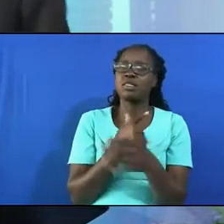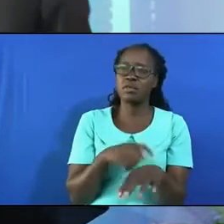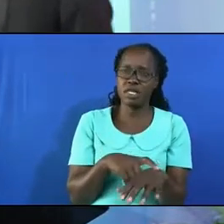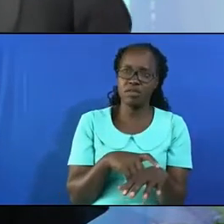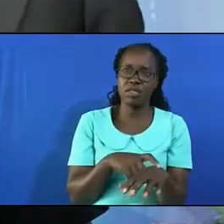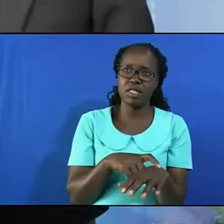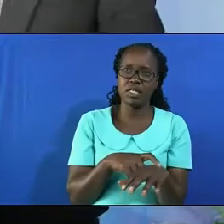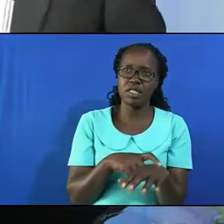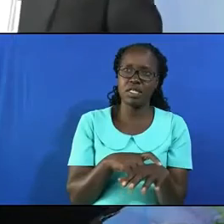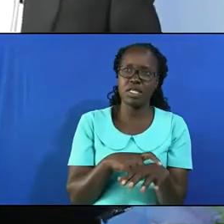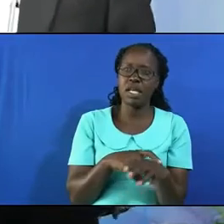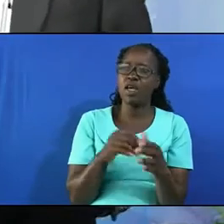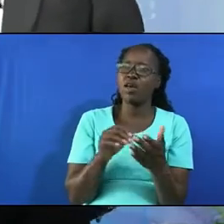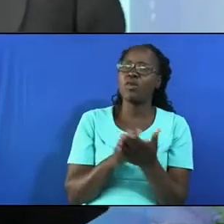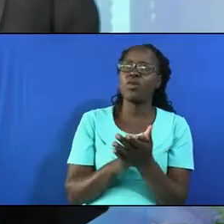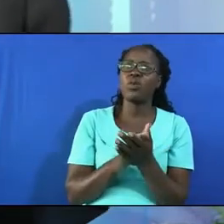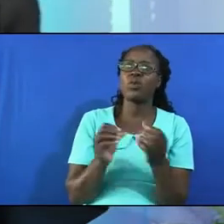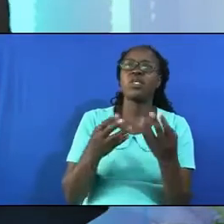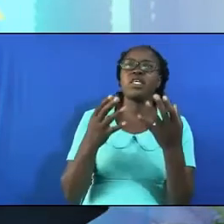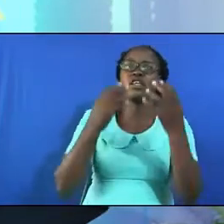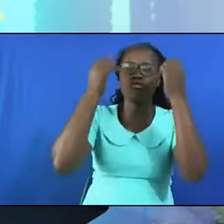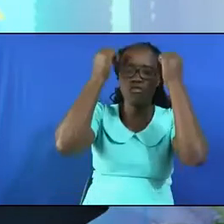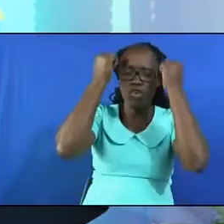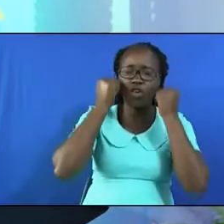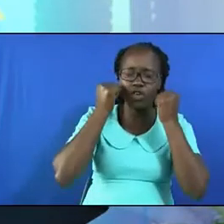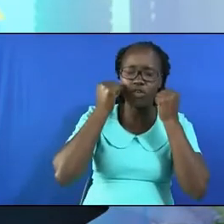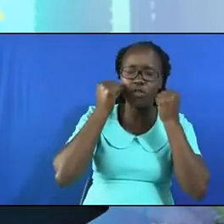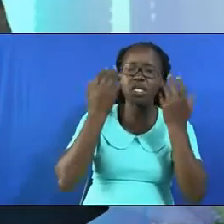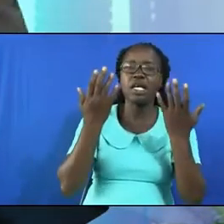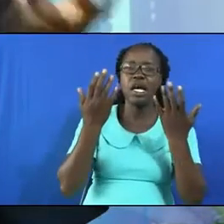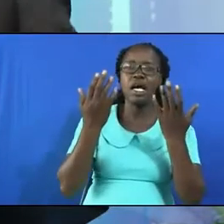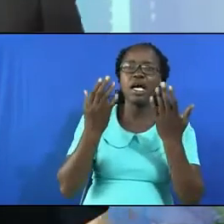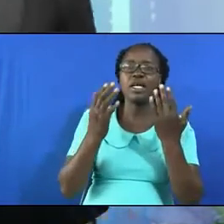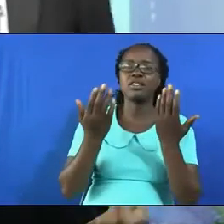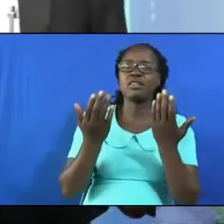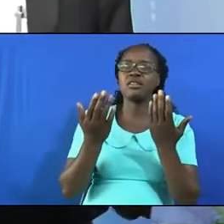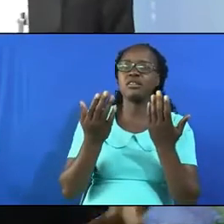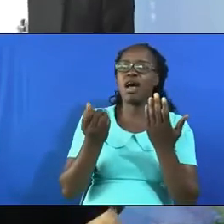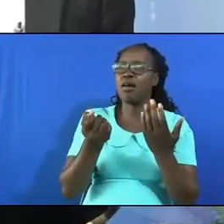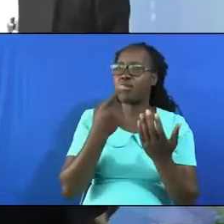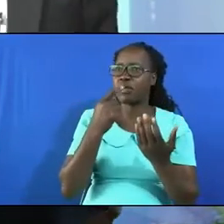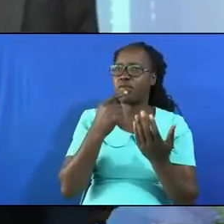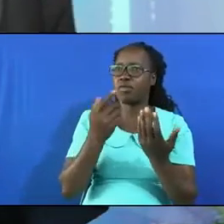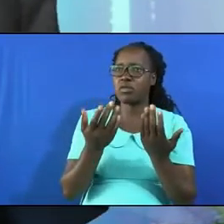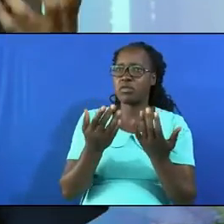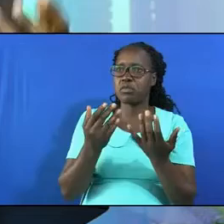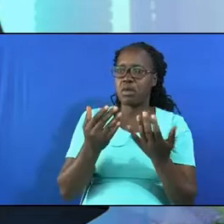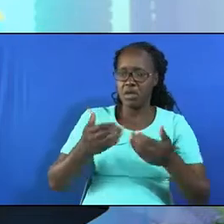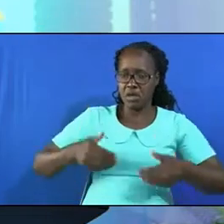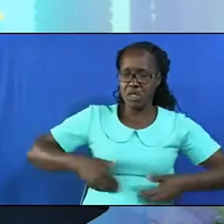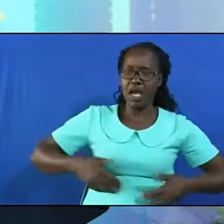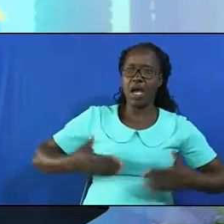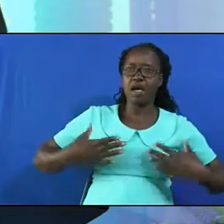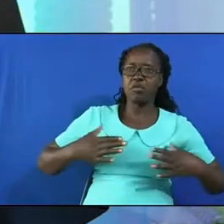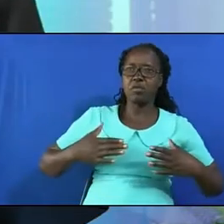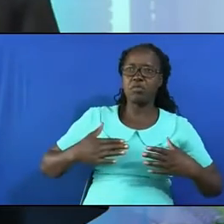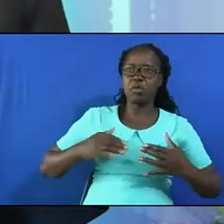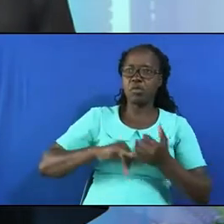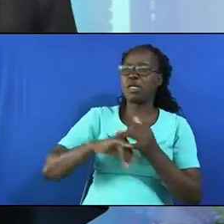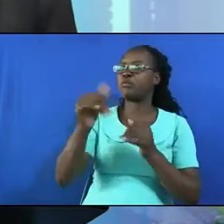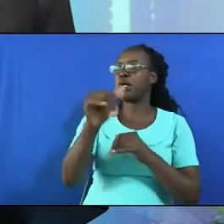Sometimes we issue condoms and contraceptives to unmarried young people, not because we don't